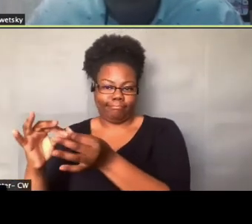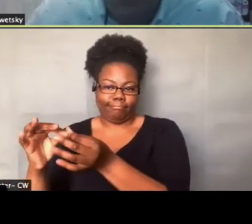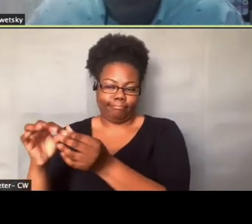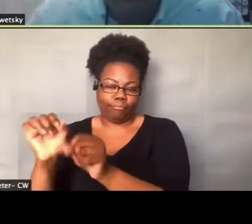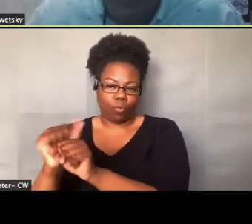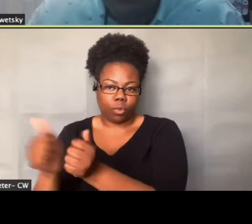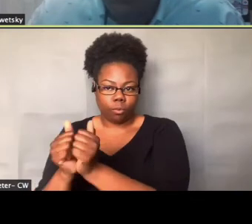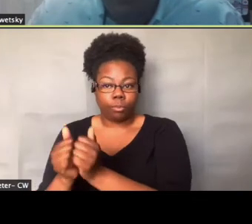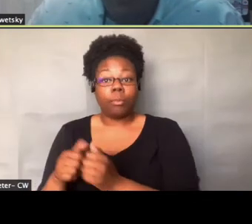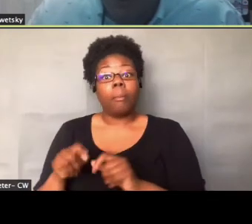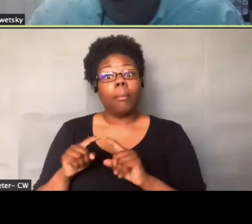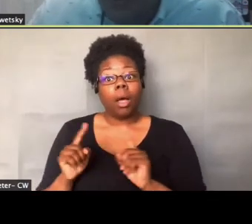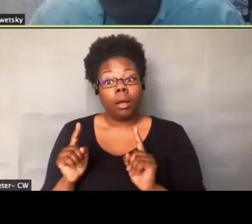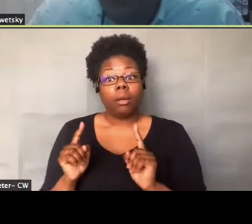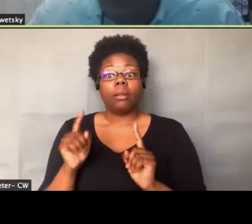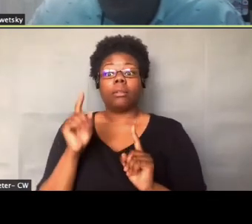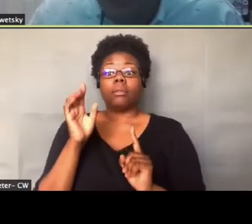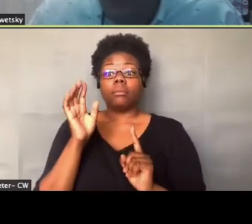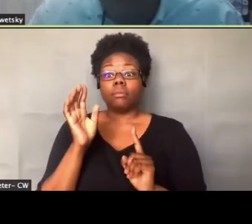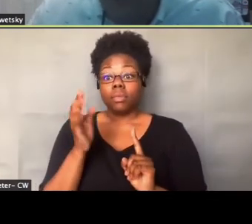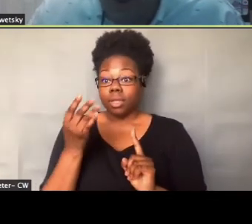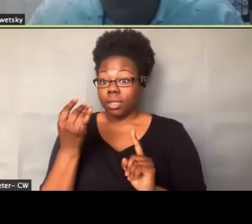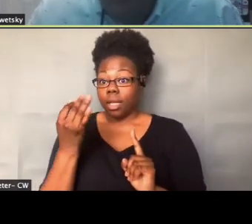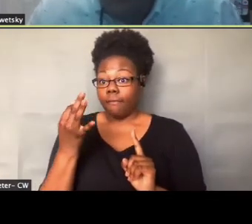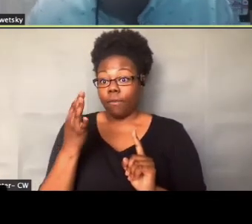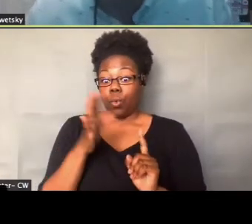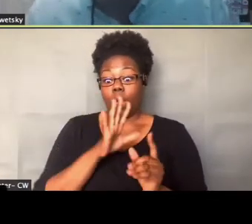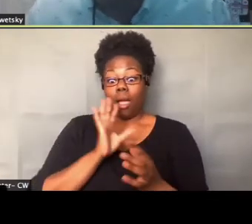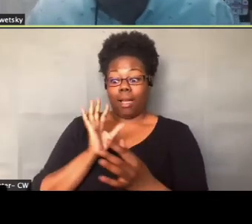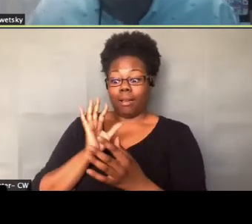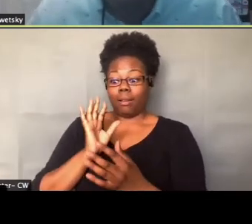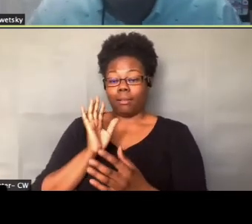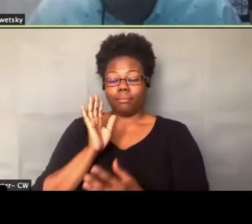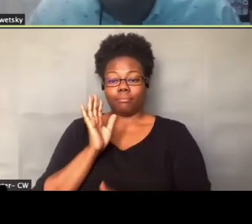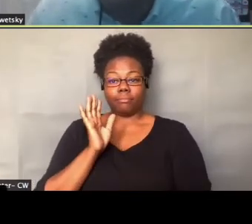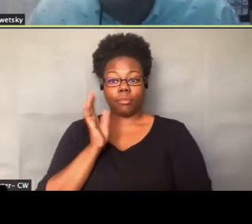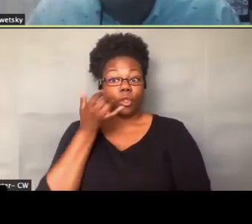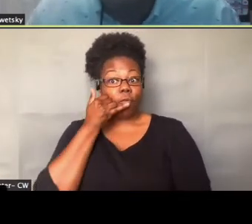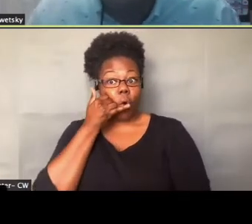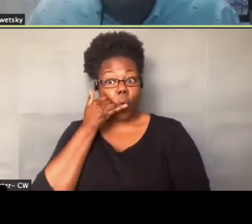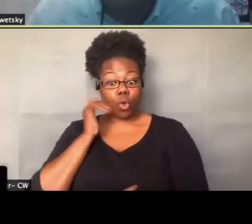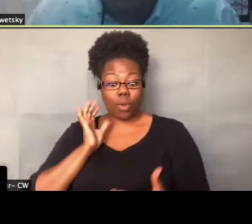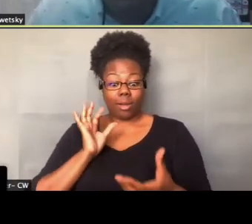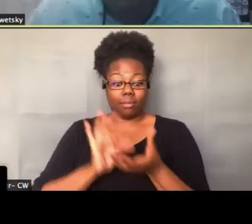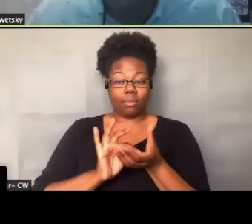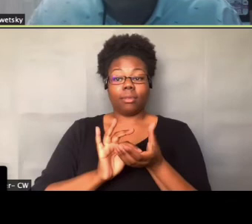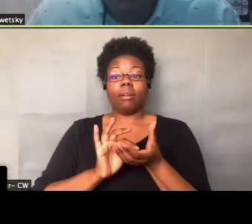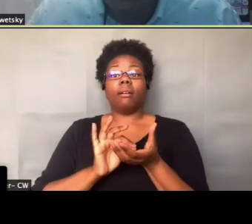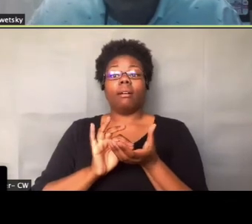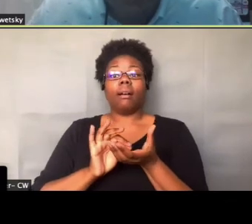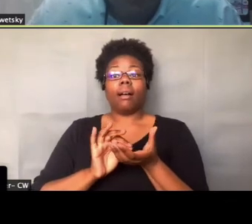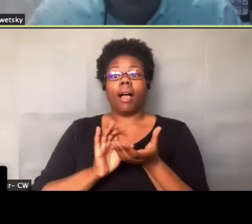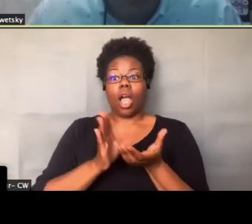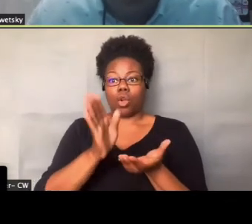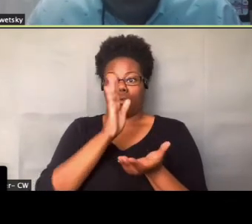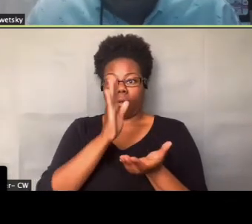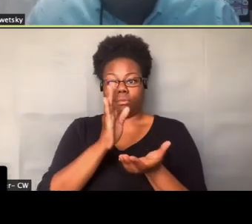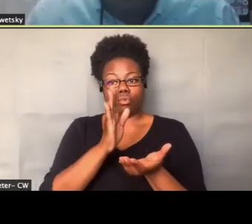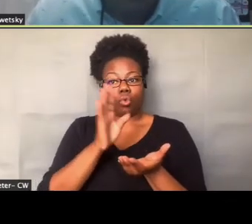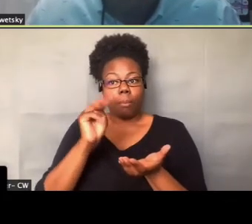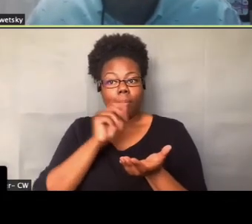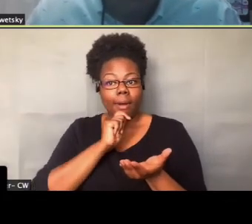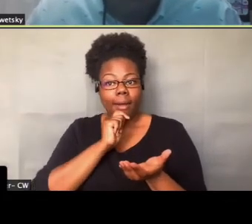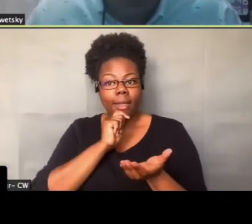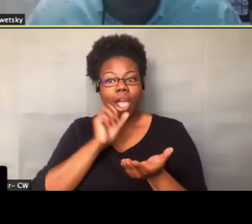but if you attach a highly directional mic to the phone, you could cut out some of the noise and still use it in those settings.